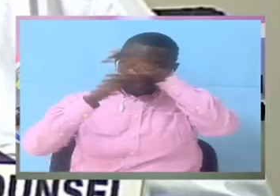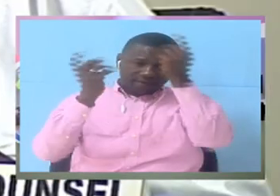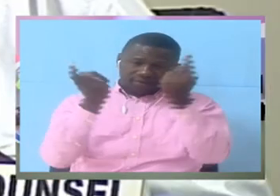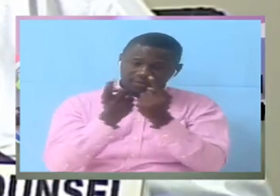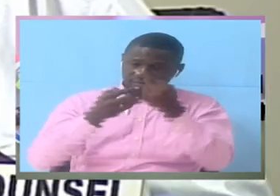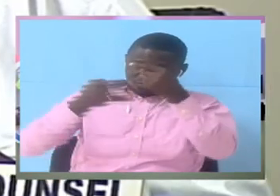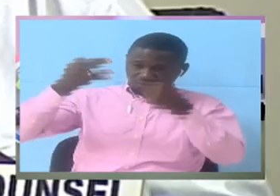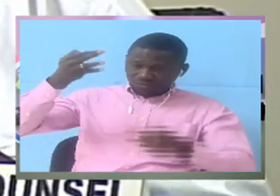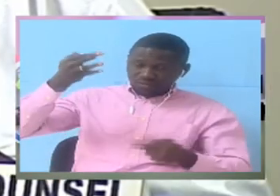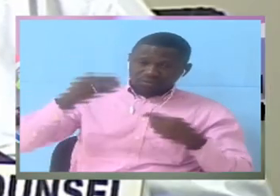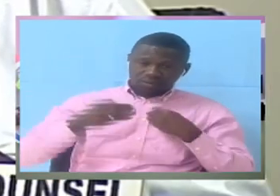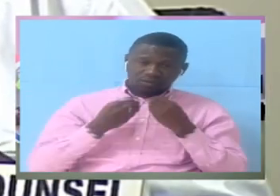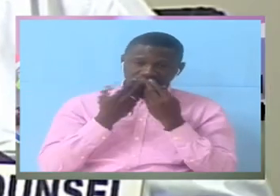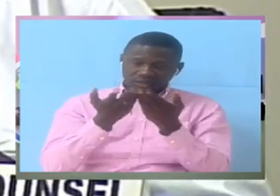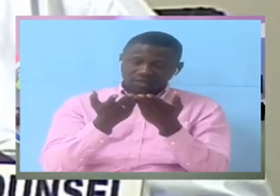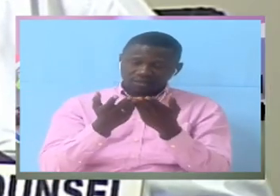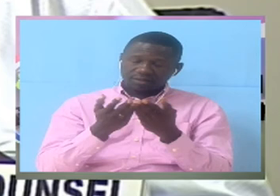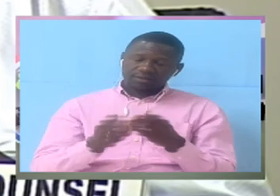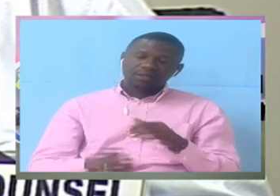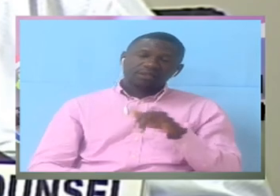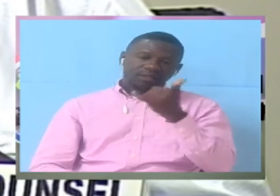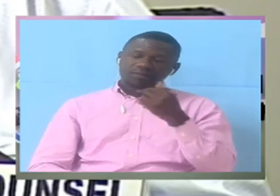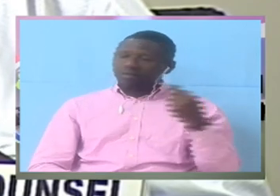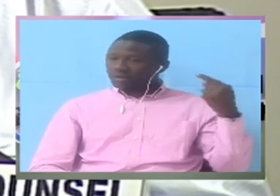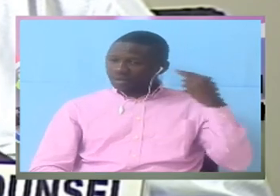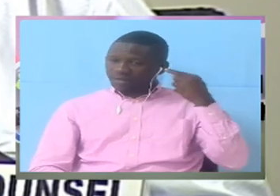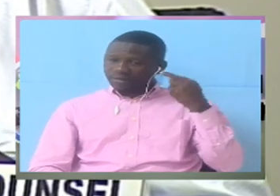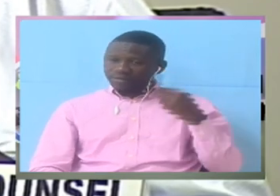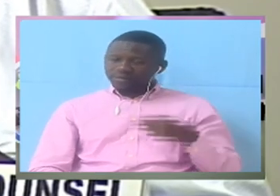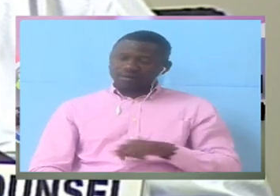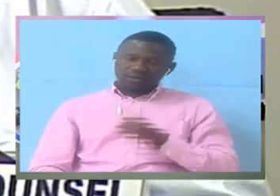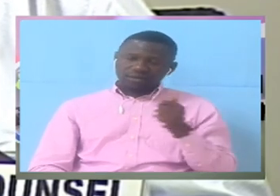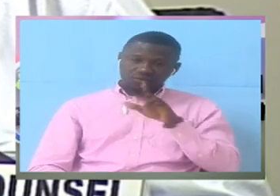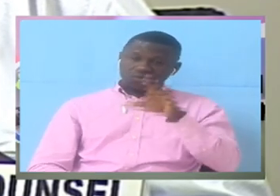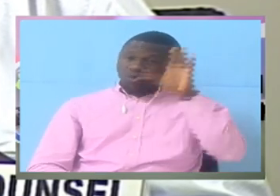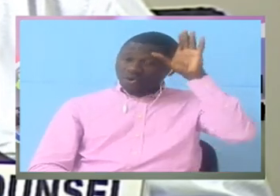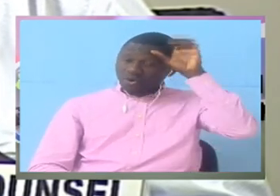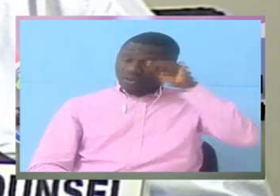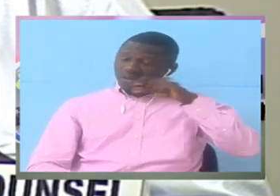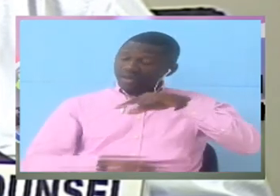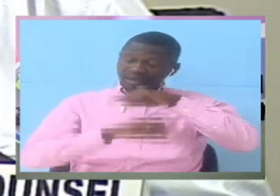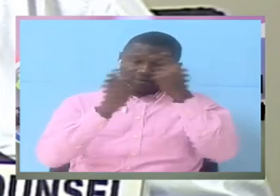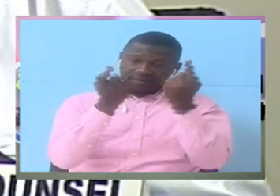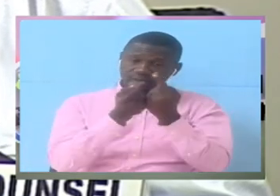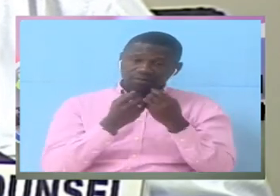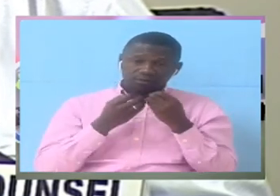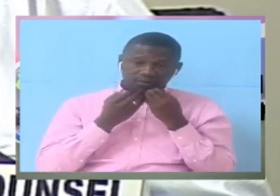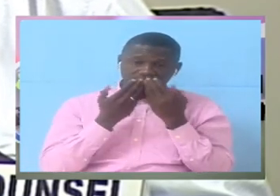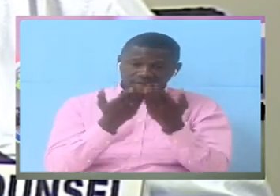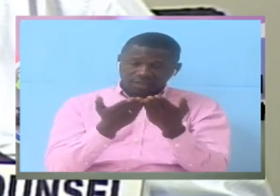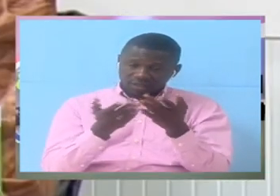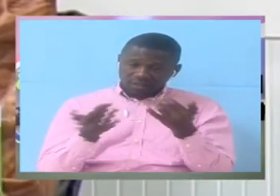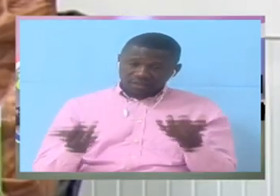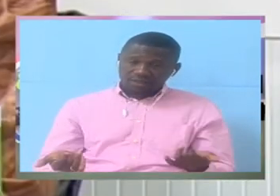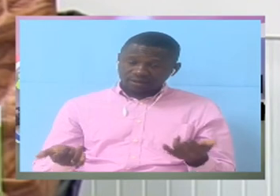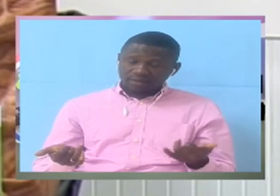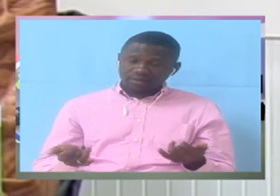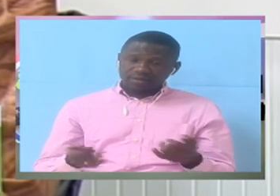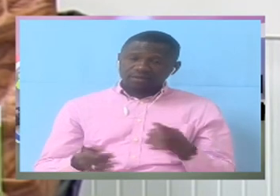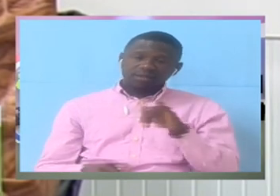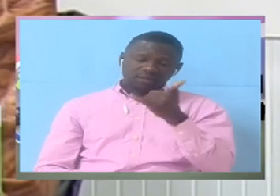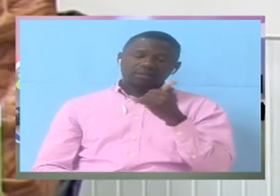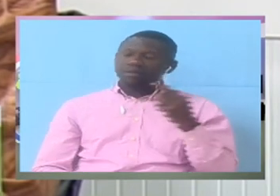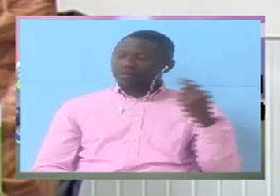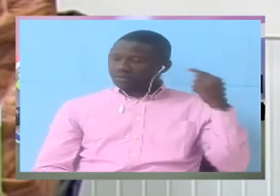be moyle. Anka moyle. Yes, I've heard it. And do you understand everything that's been said? Ya be fahamle ngamin fo jang. Anga